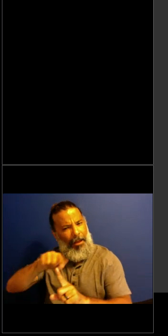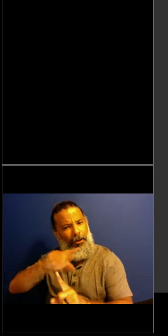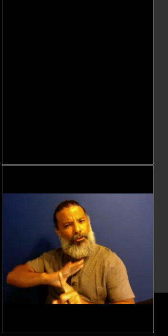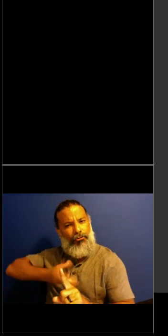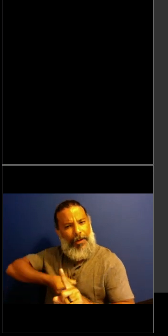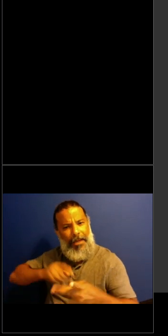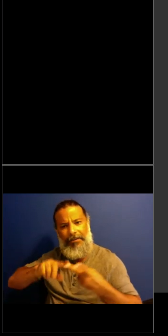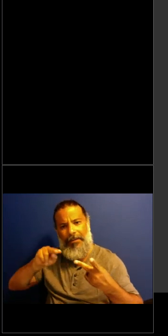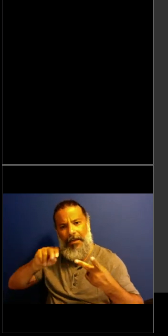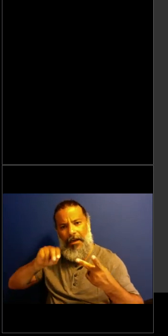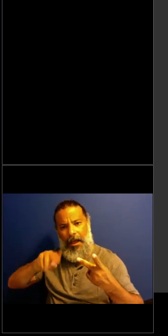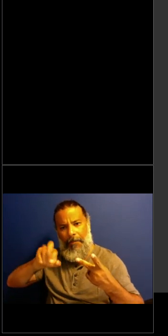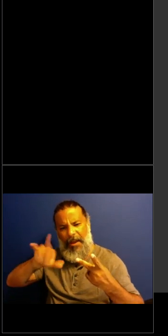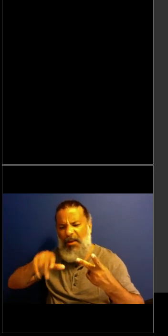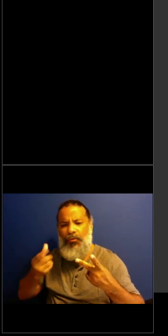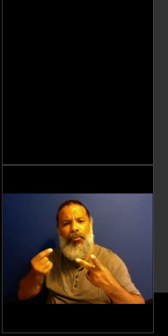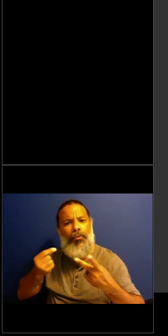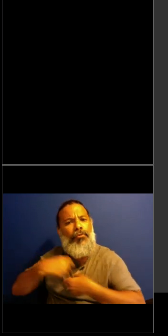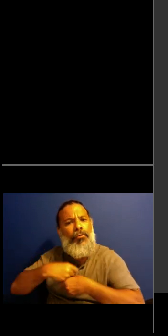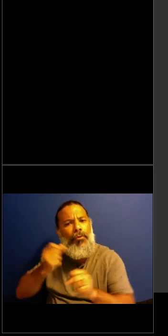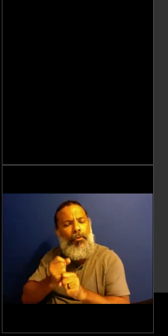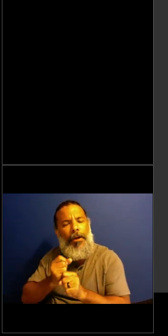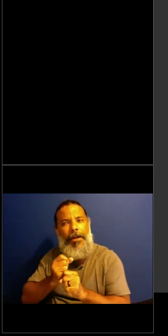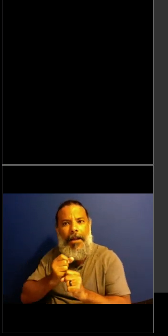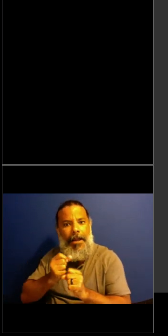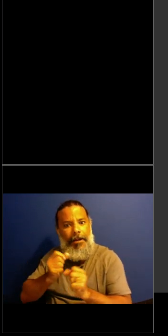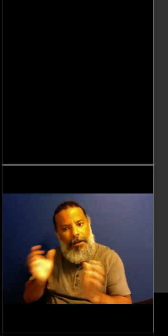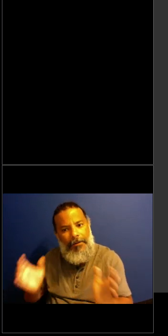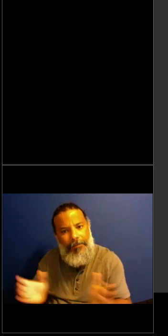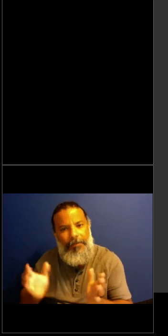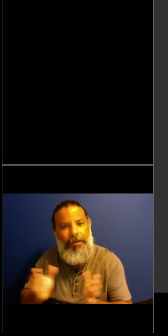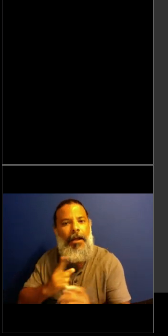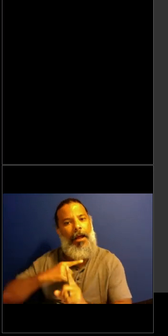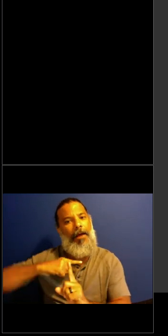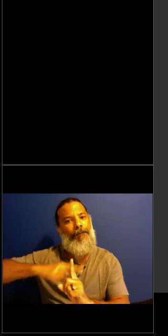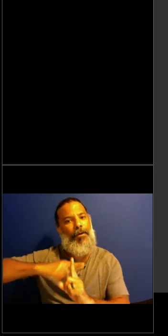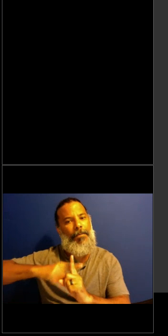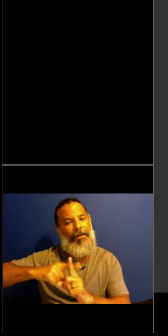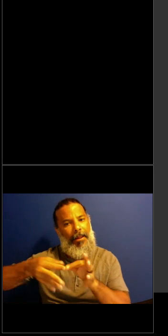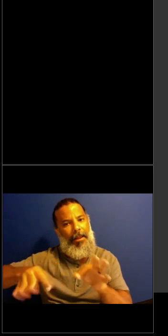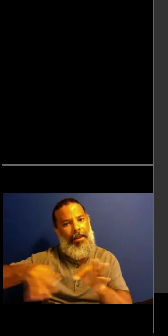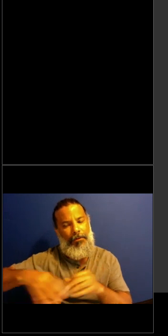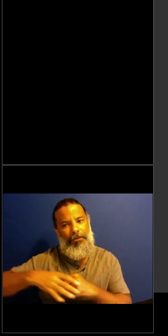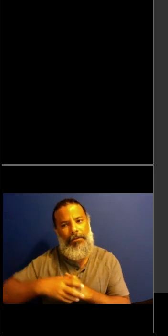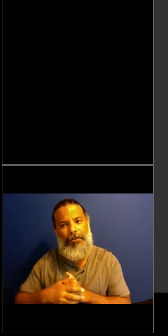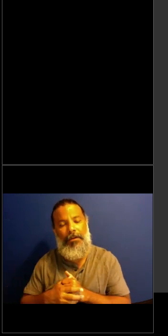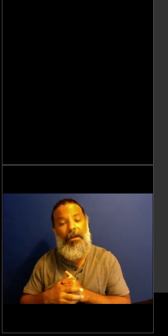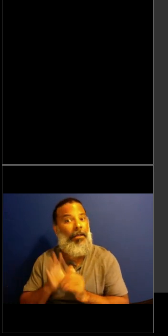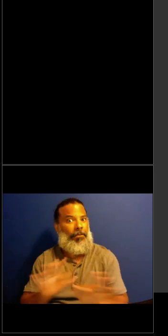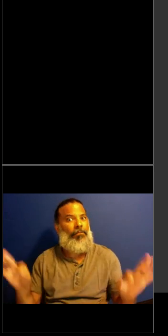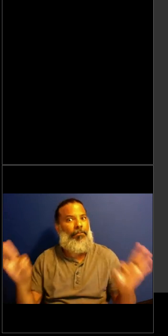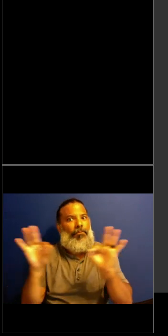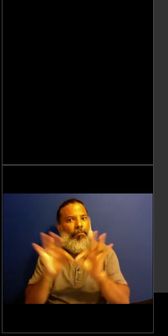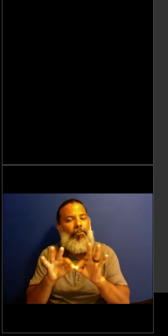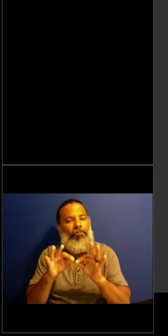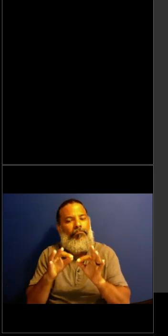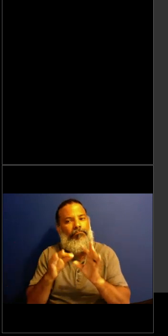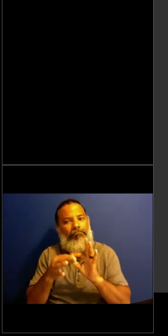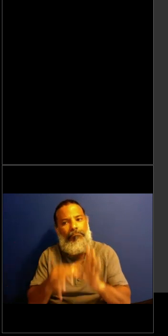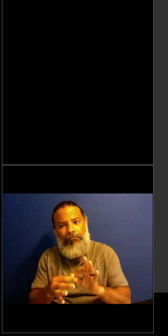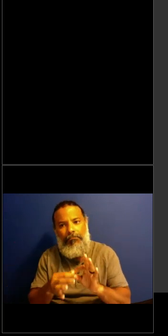with respect to creating and advancing affirming language. This is also important to take into account in things like